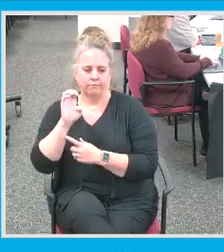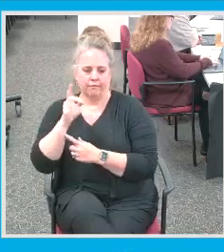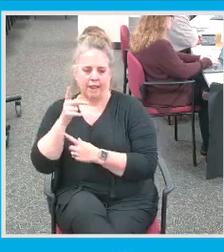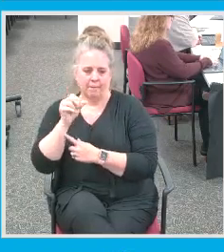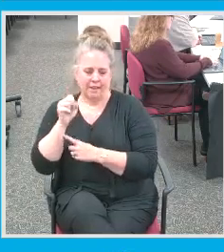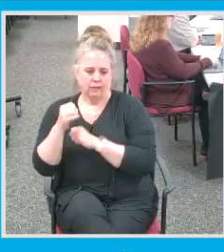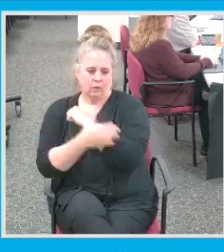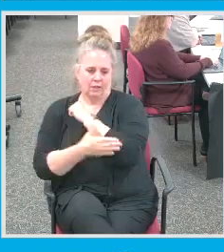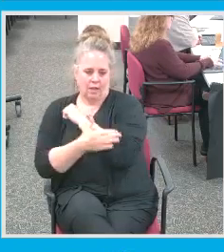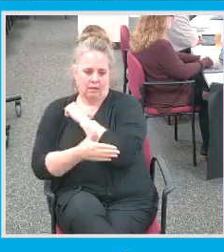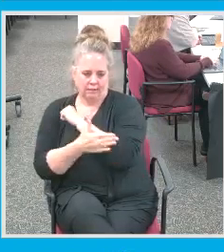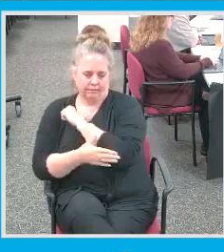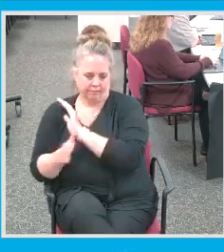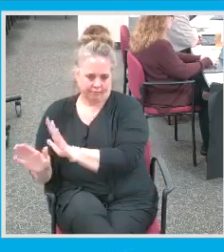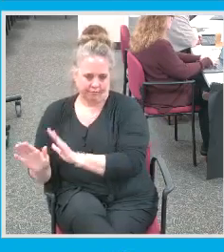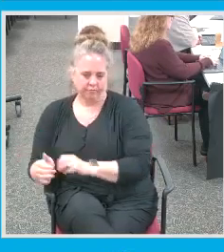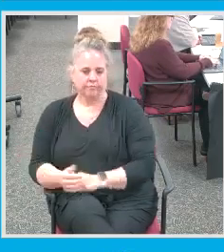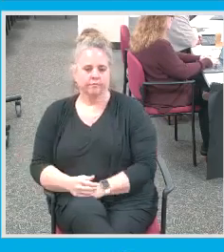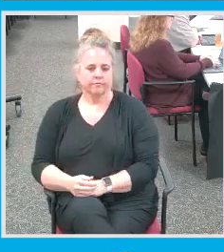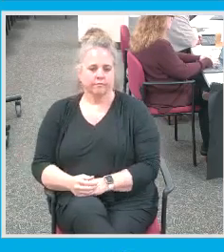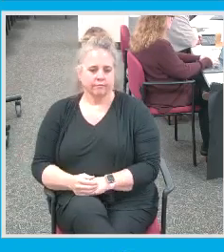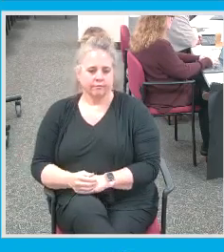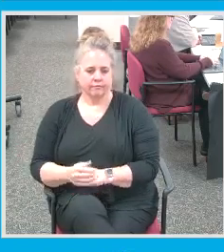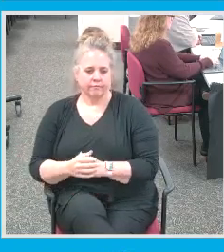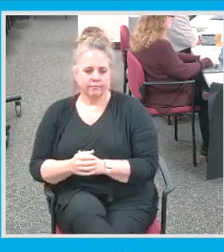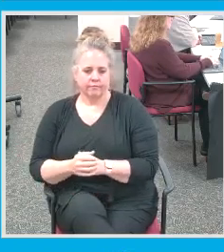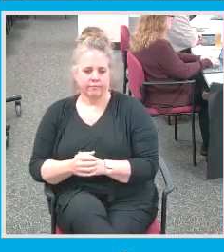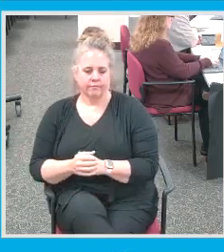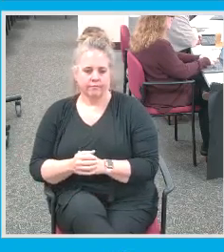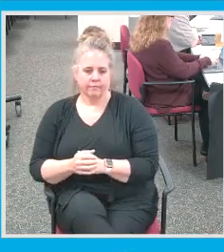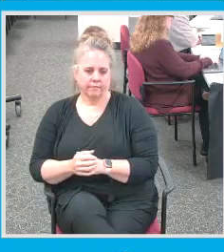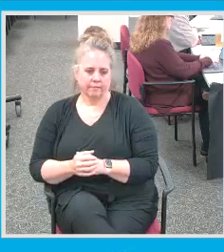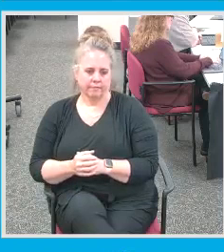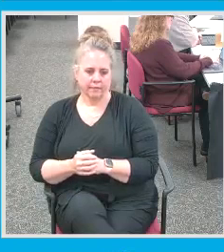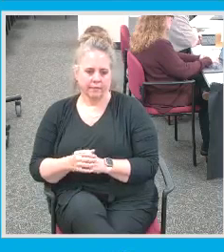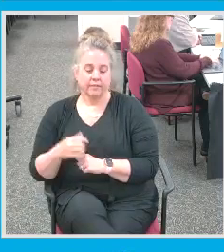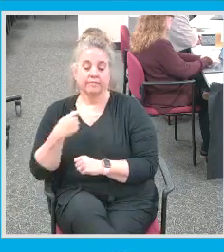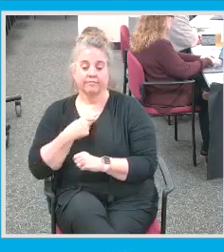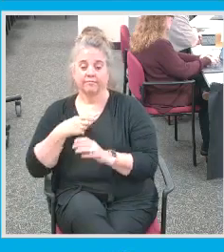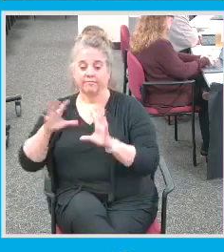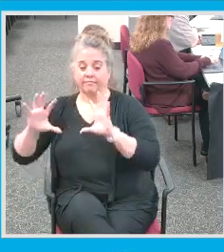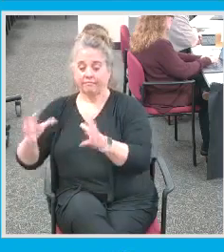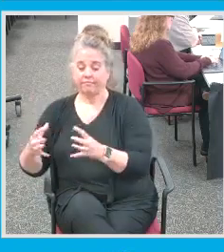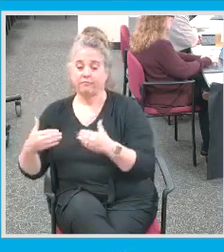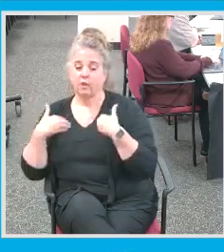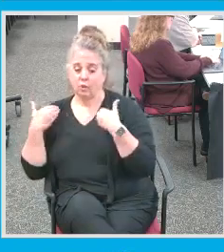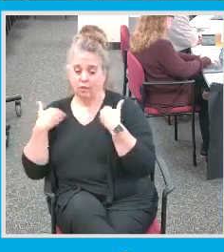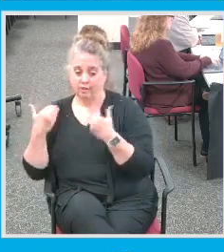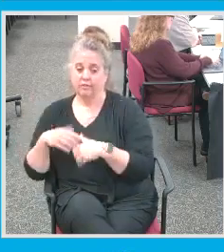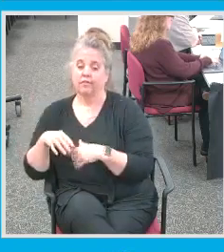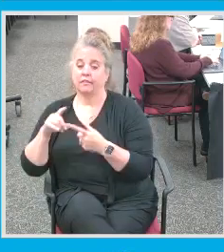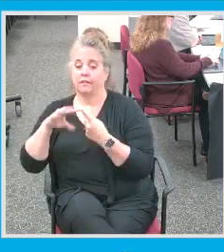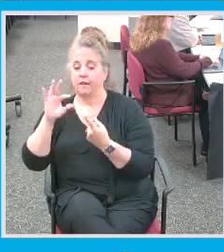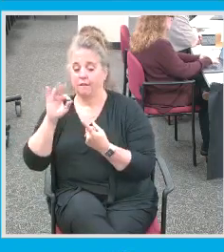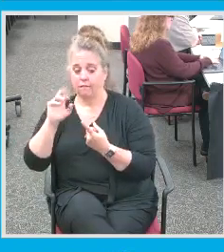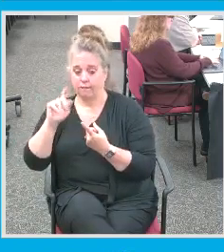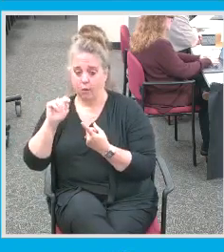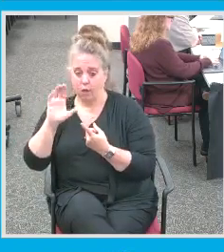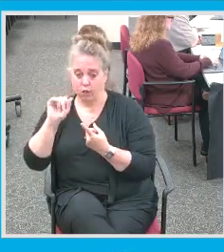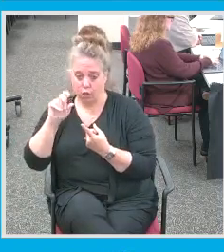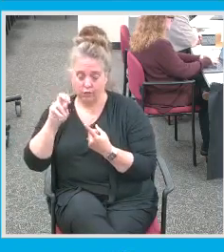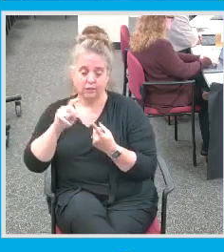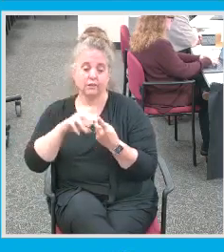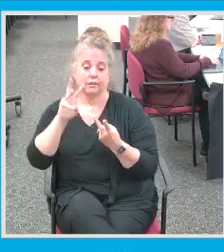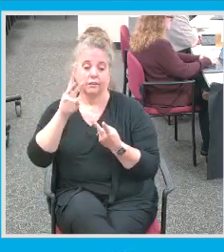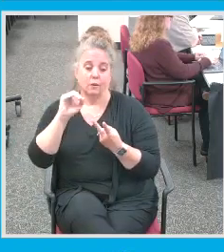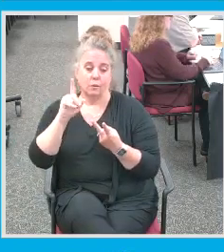is a community-led coalition that works to reduce youth substance use in Fountain, Fort Carson, Widefield, and Security, which is collectively known